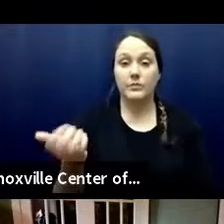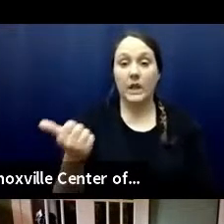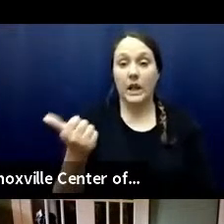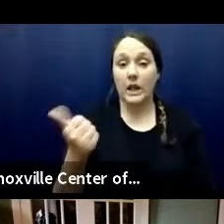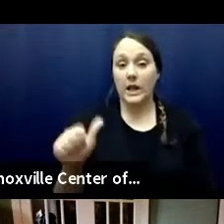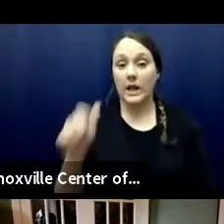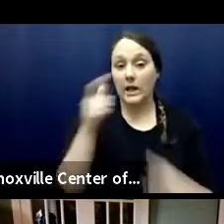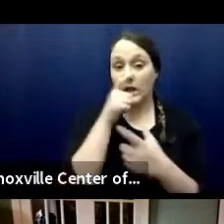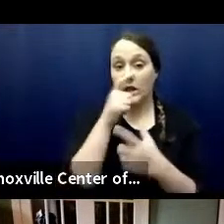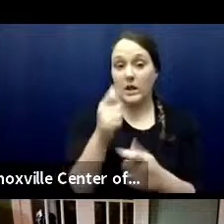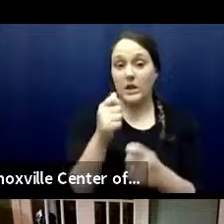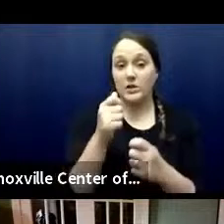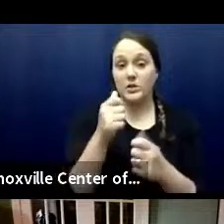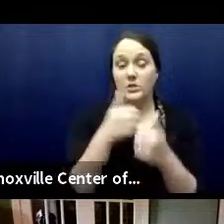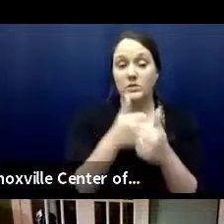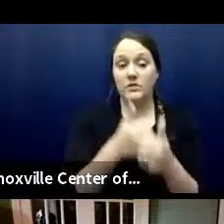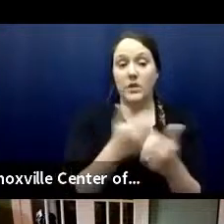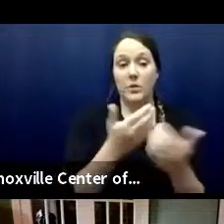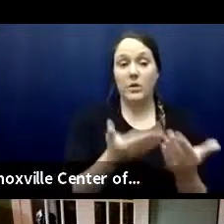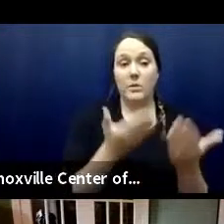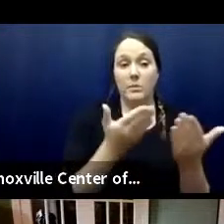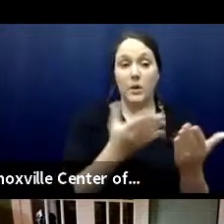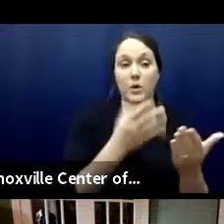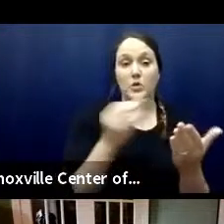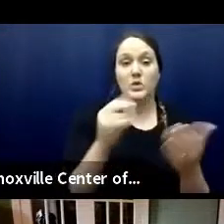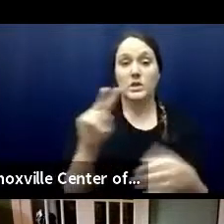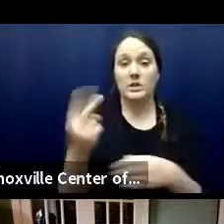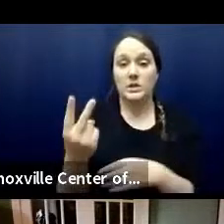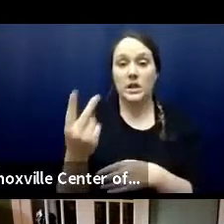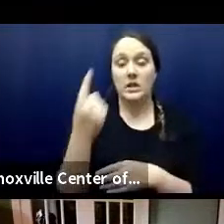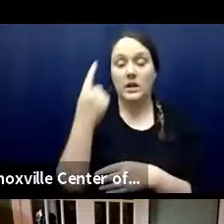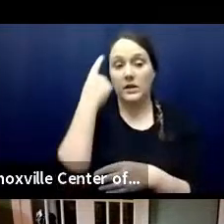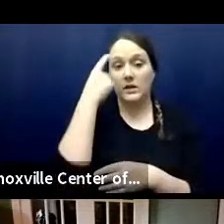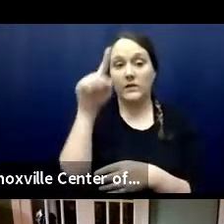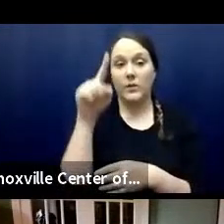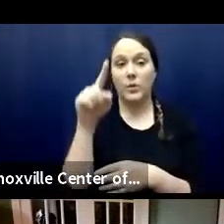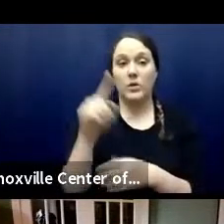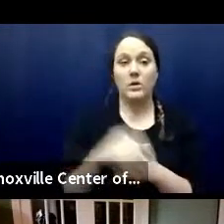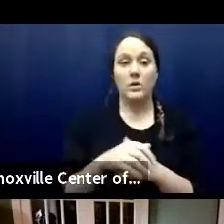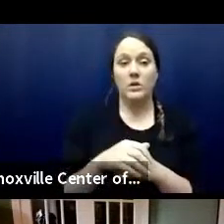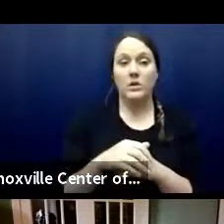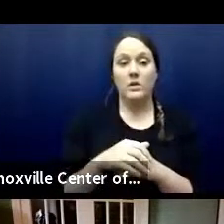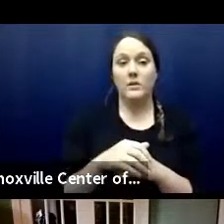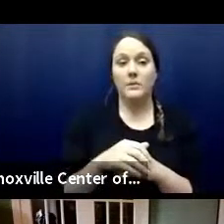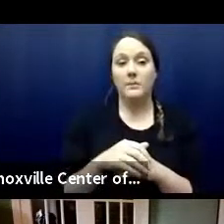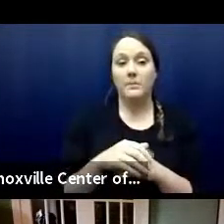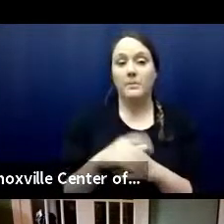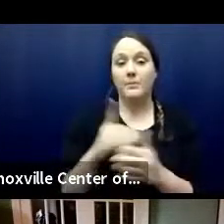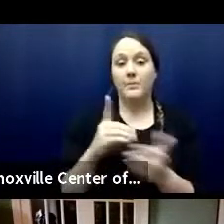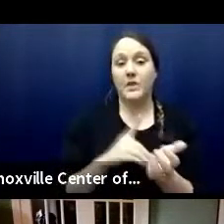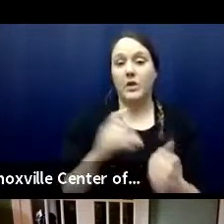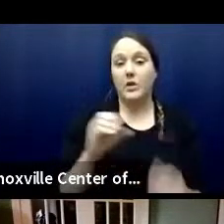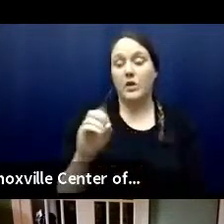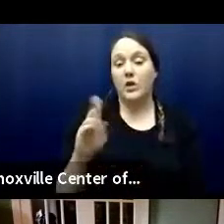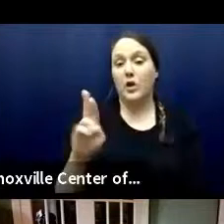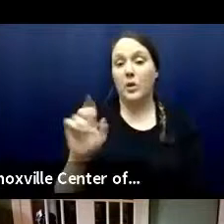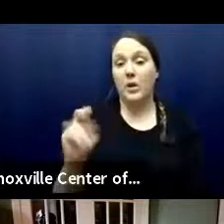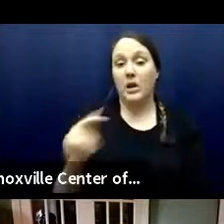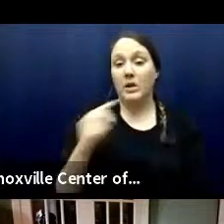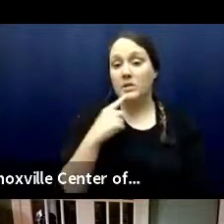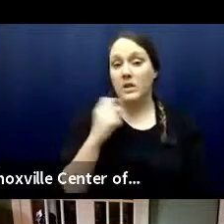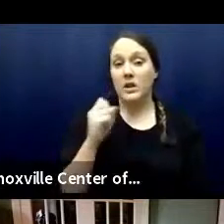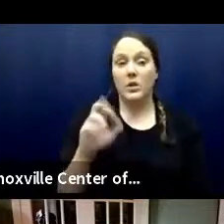any interest in pursuing a motion and a second to what Dr. O'Brien talked about, or shall